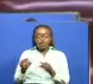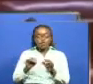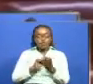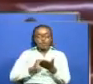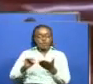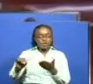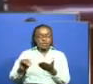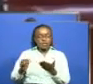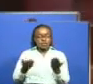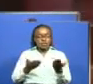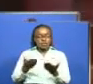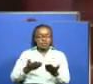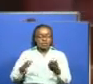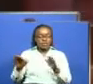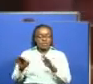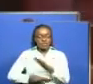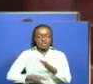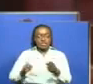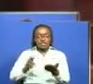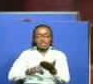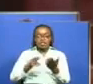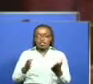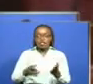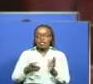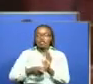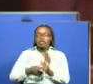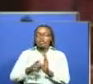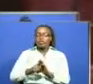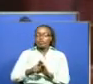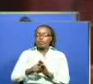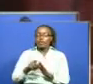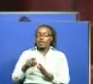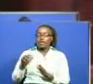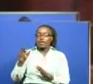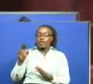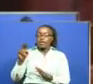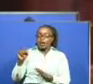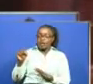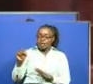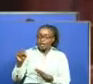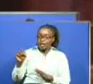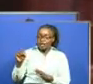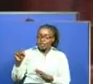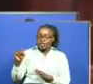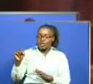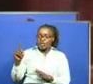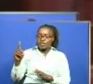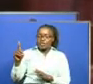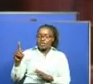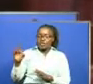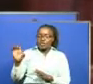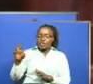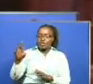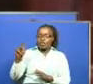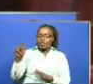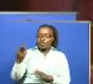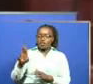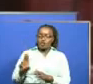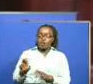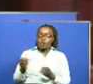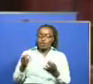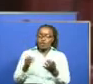as the assistant registrars. You require Ann Nderitu to deal with all these things. And Mr. Speaker, many others,